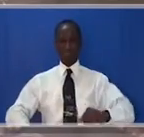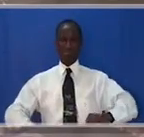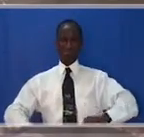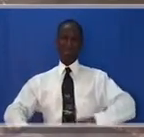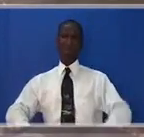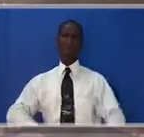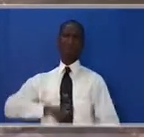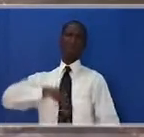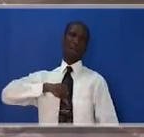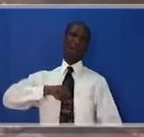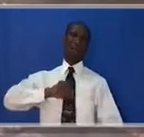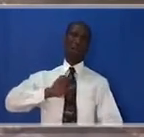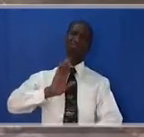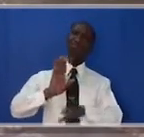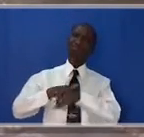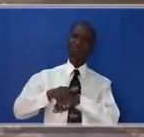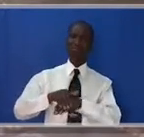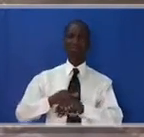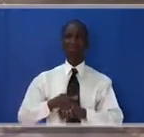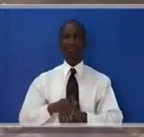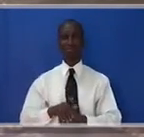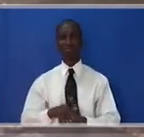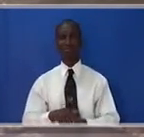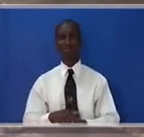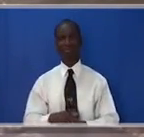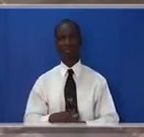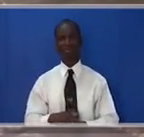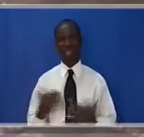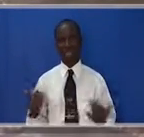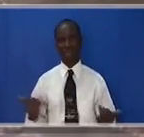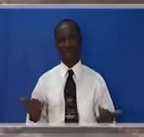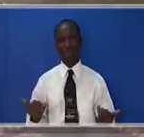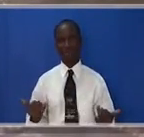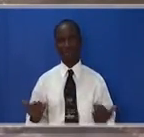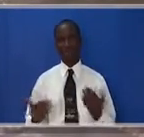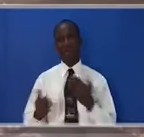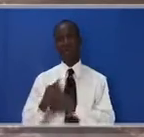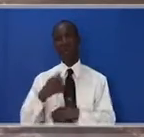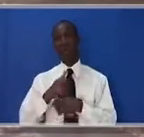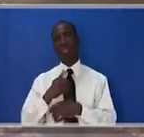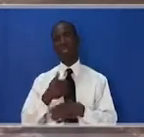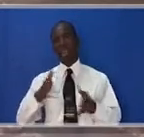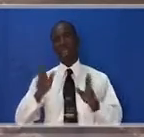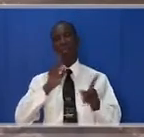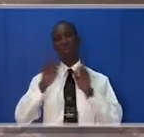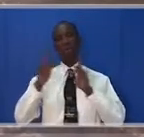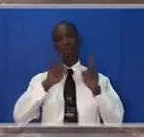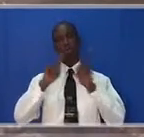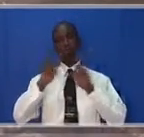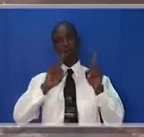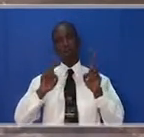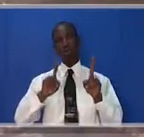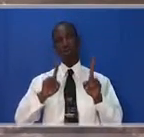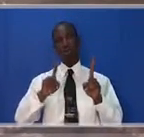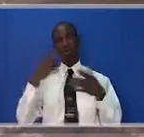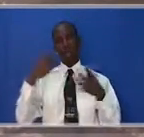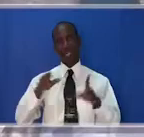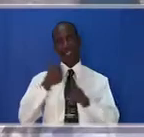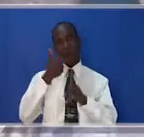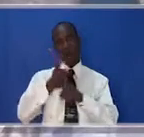dwe ni ahomaso nti o wo se yankopon ama ono a wa yi no ho ali nimpa e won